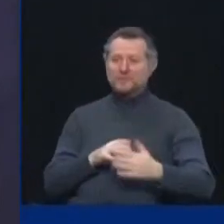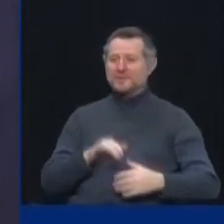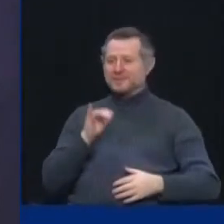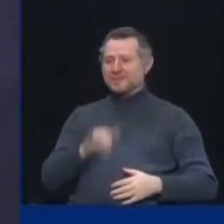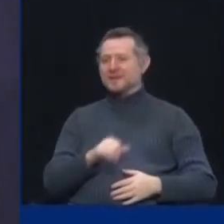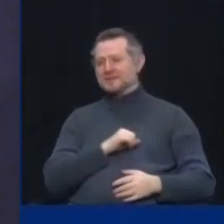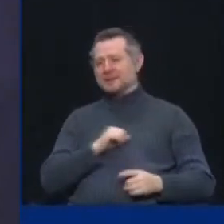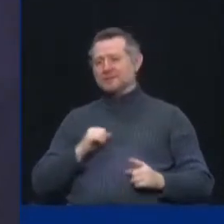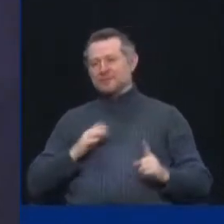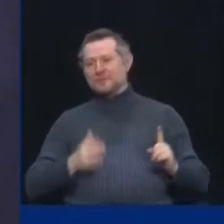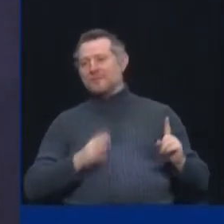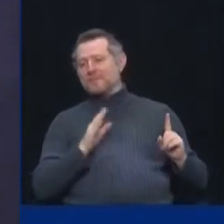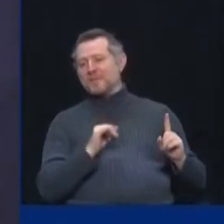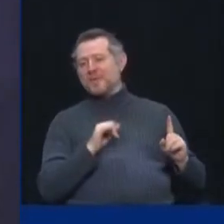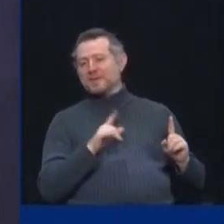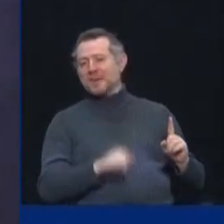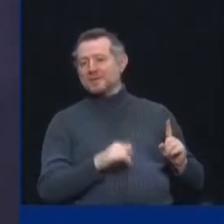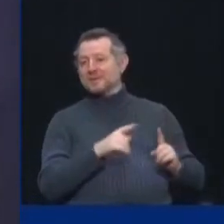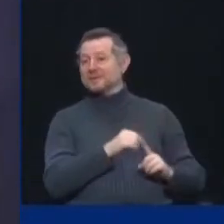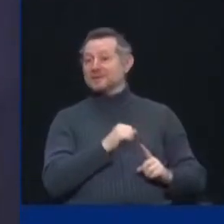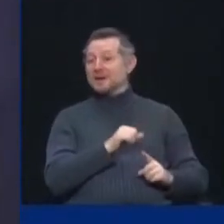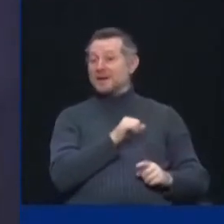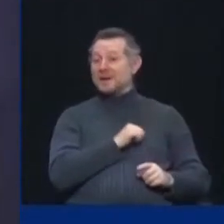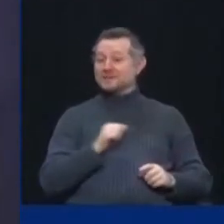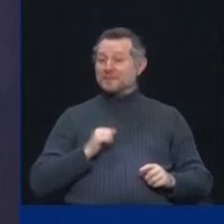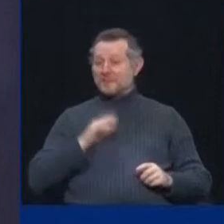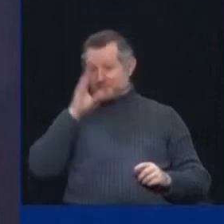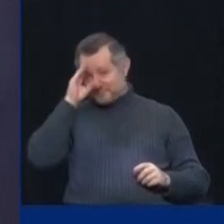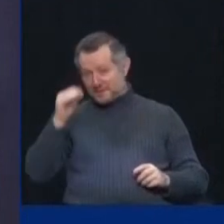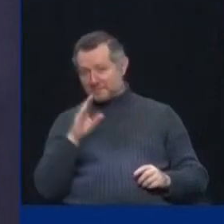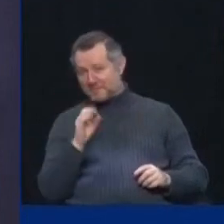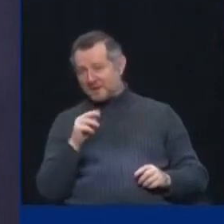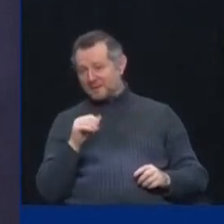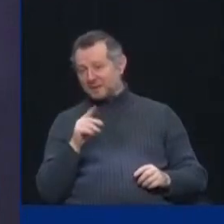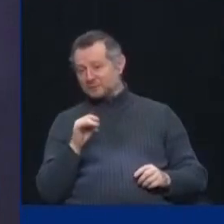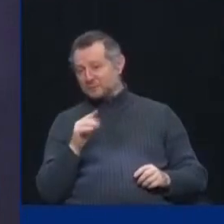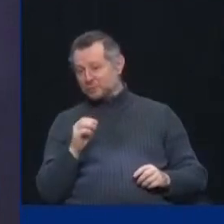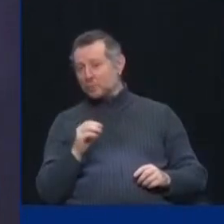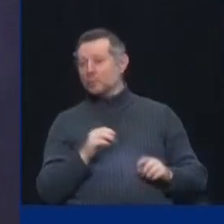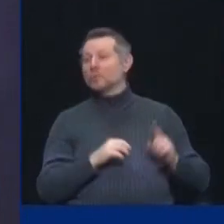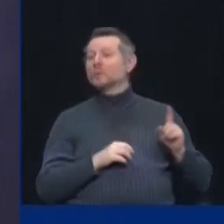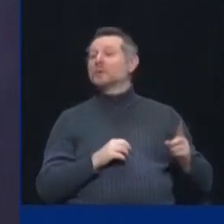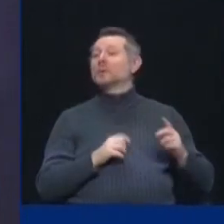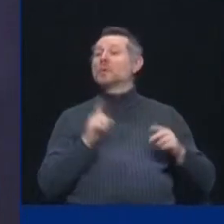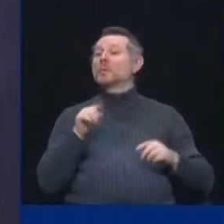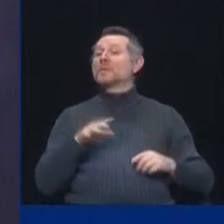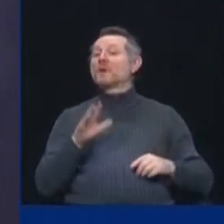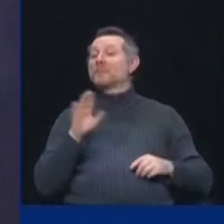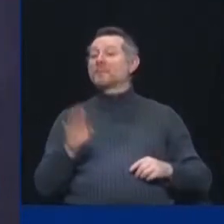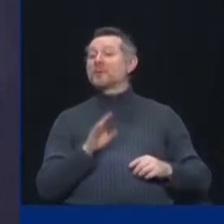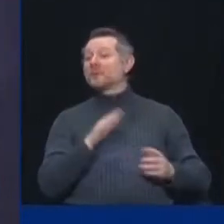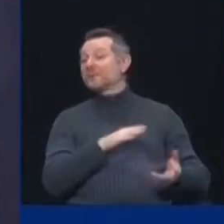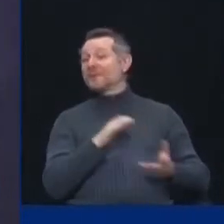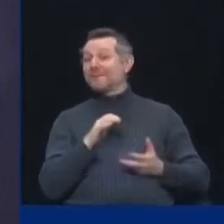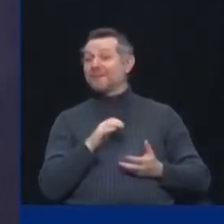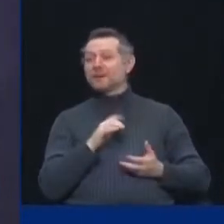and Assemblyman Benedetto. True. It does not happen but for them, because it does not happen but